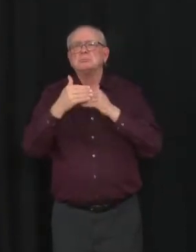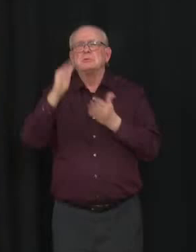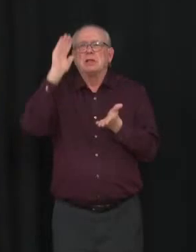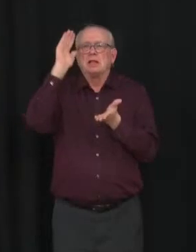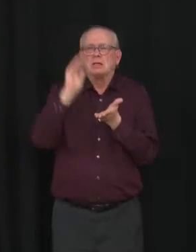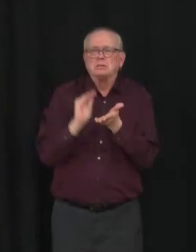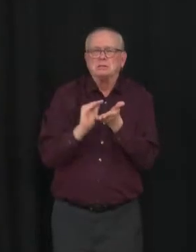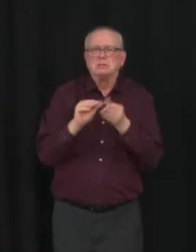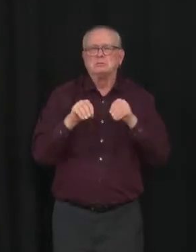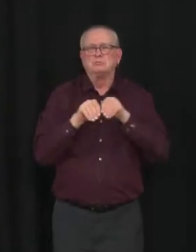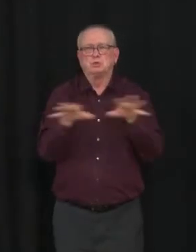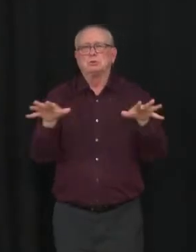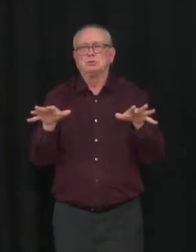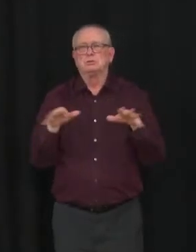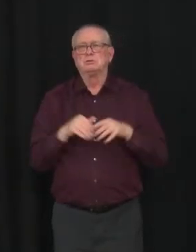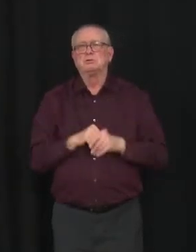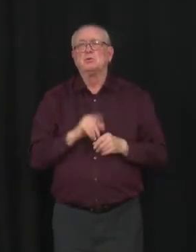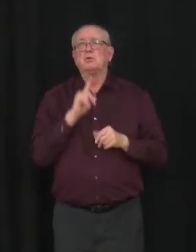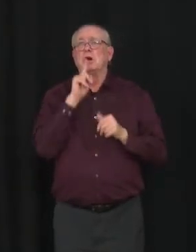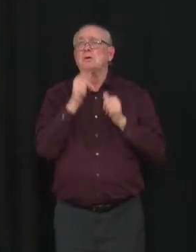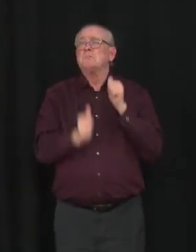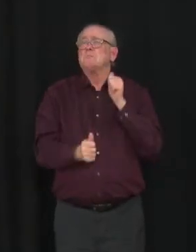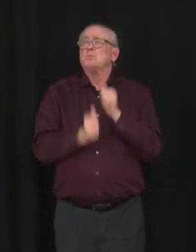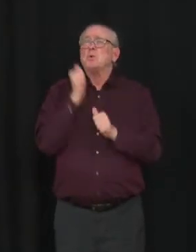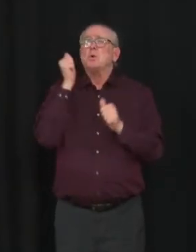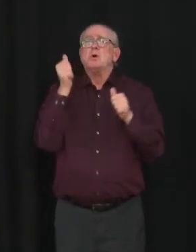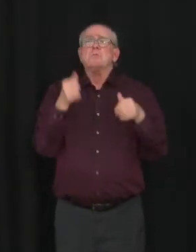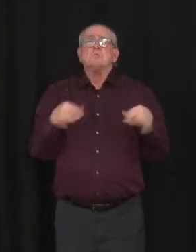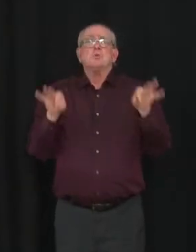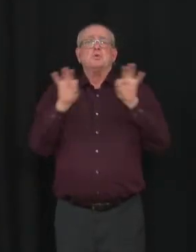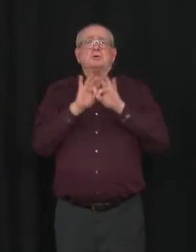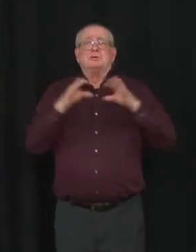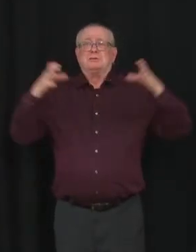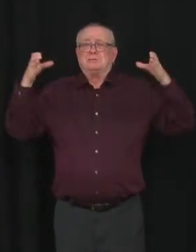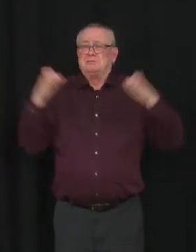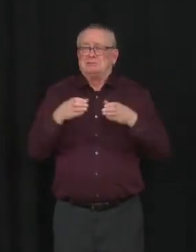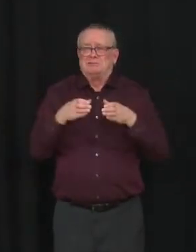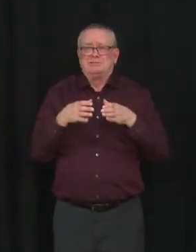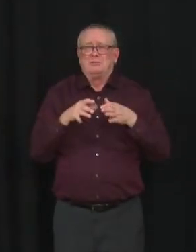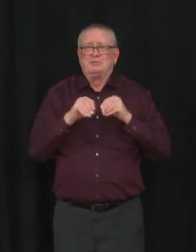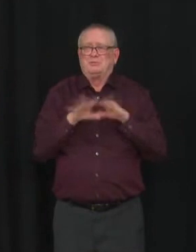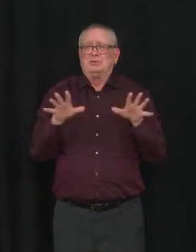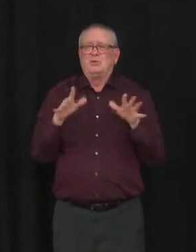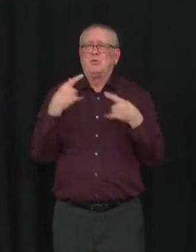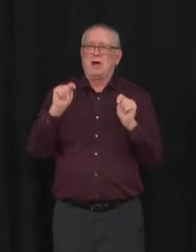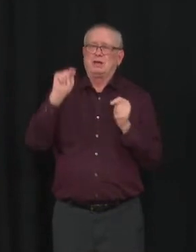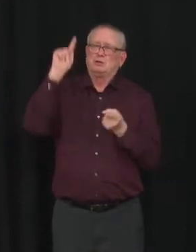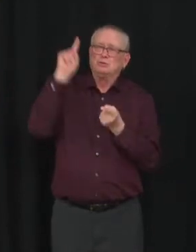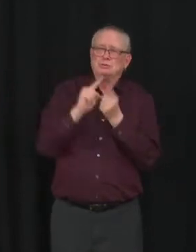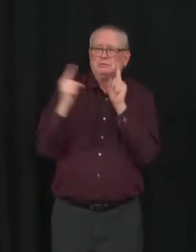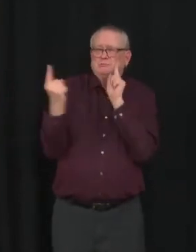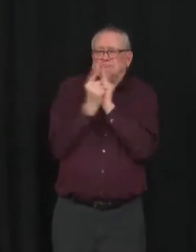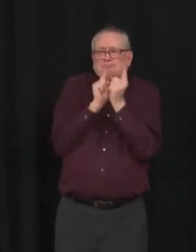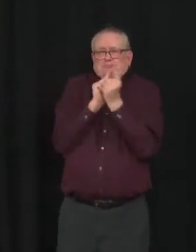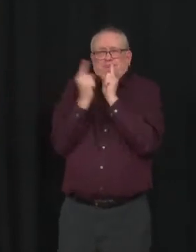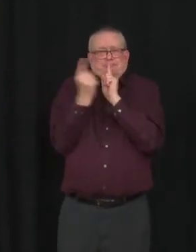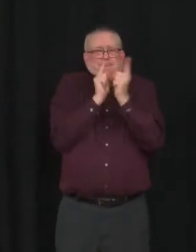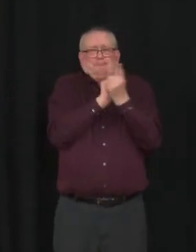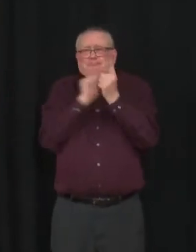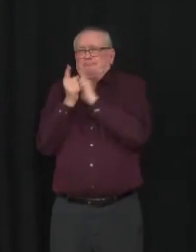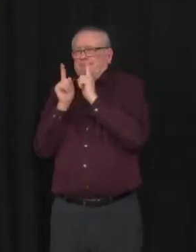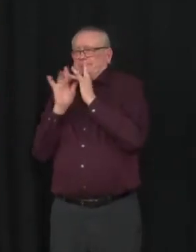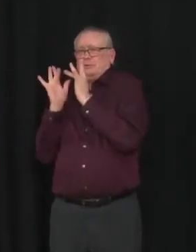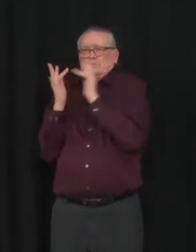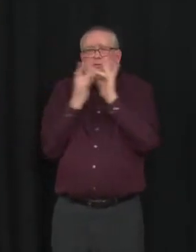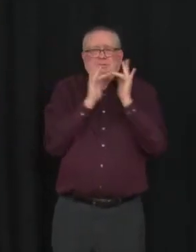at avoiding super spreader events by reducing contacts in large settings like major